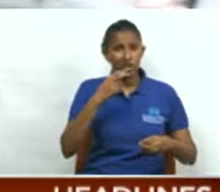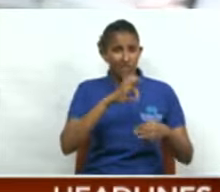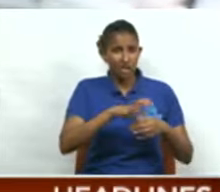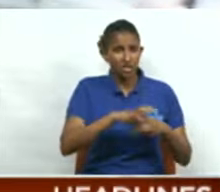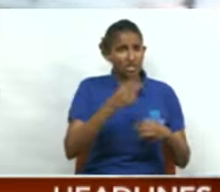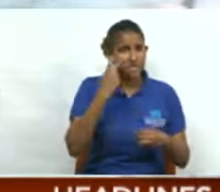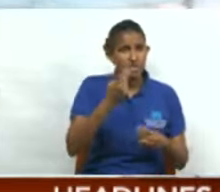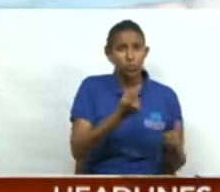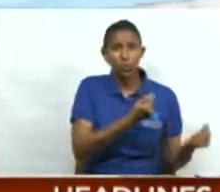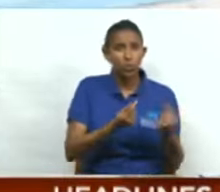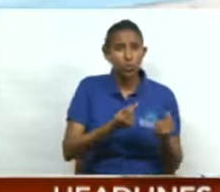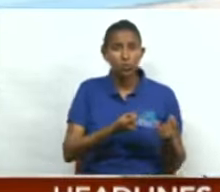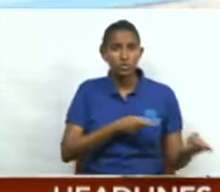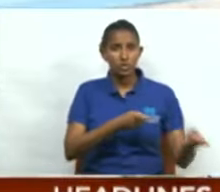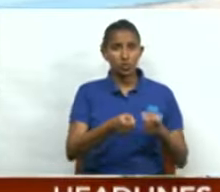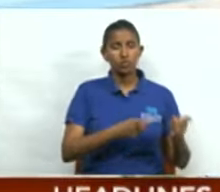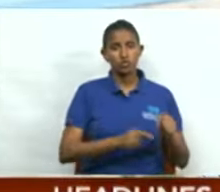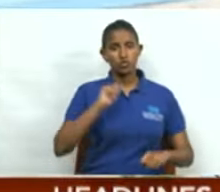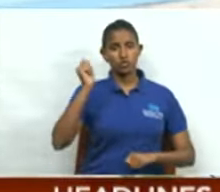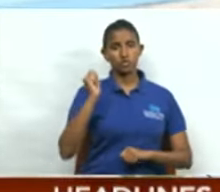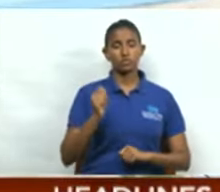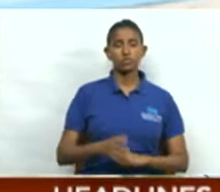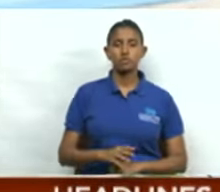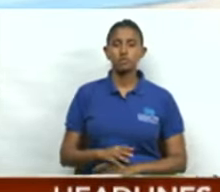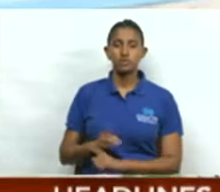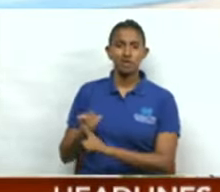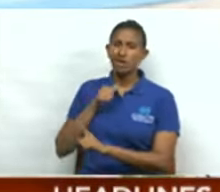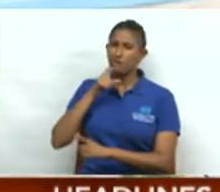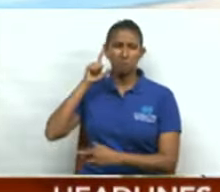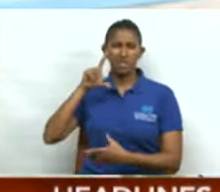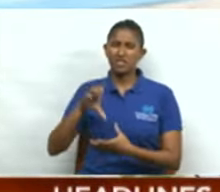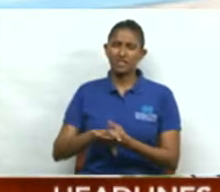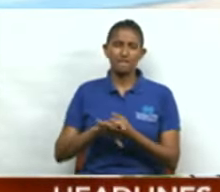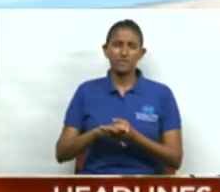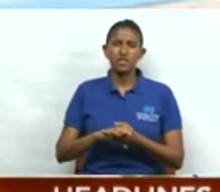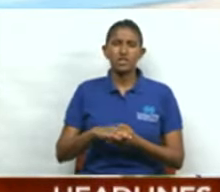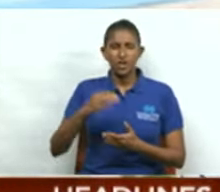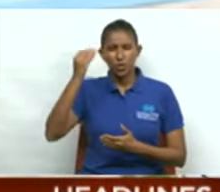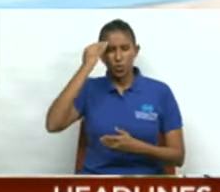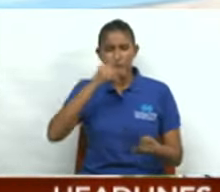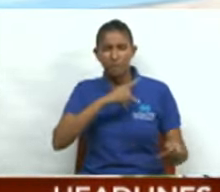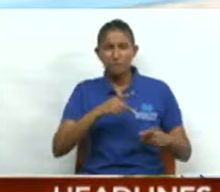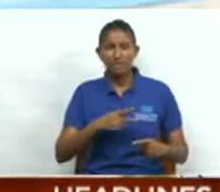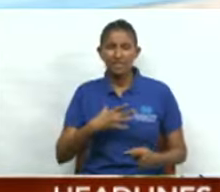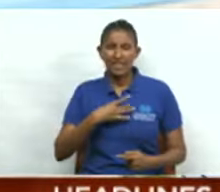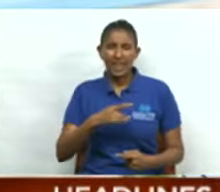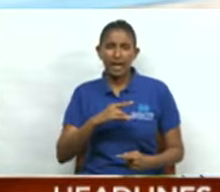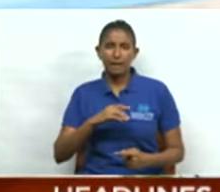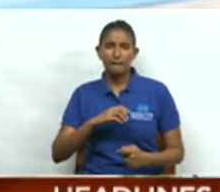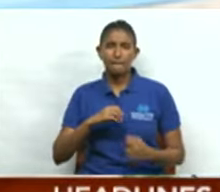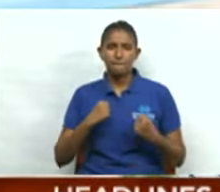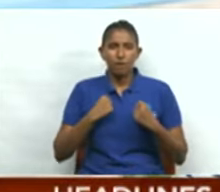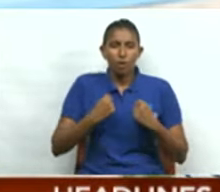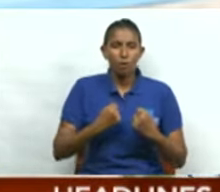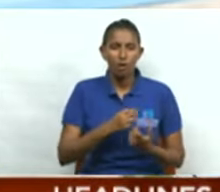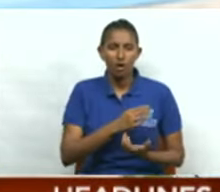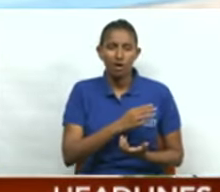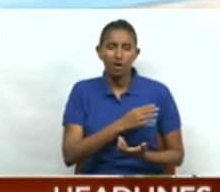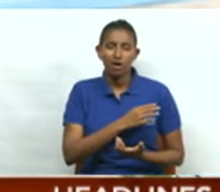country. I don't believe so. Knowing not how we like power, and I believe we should because we all are suffering